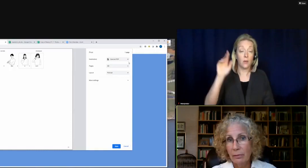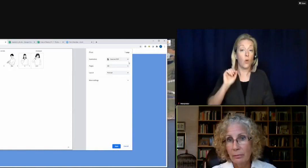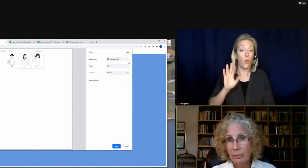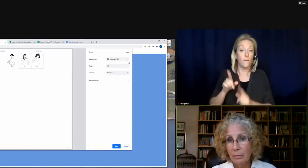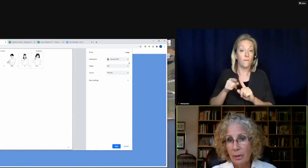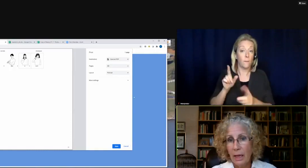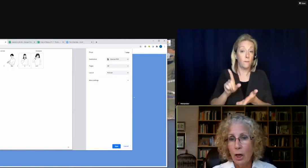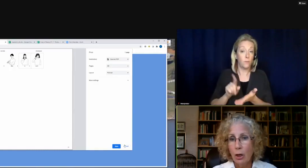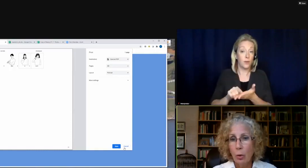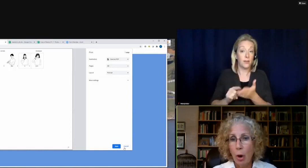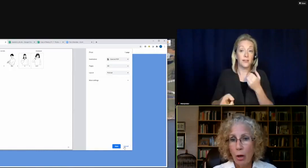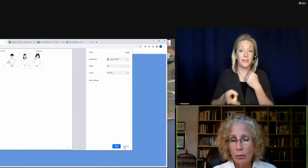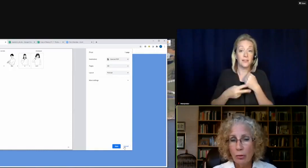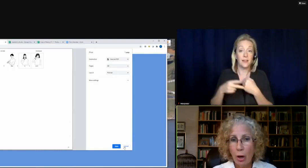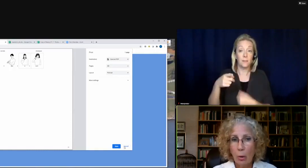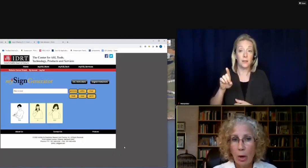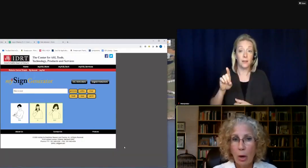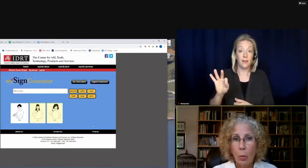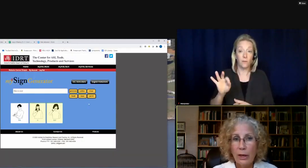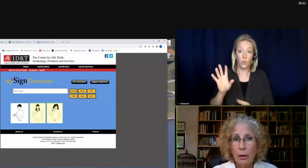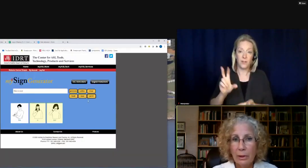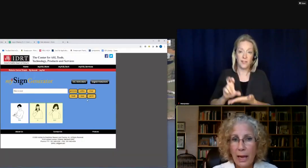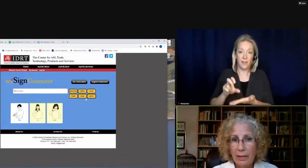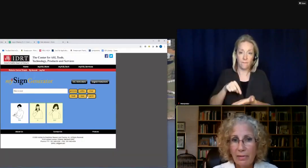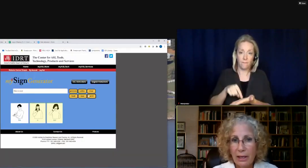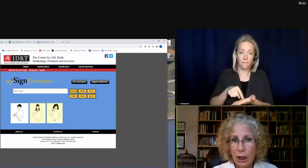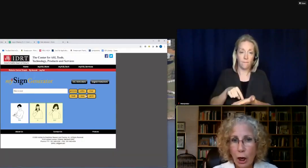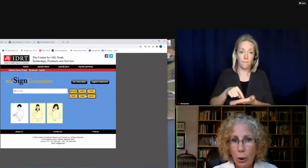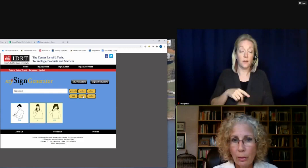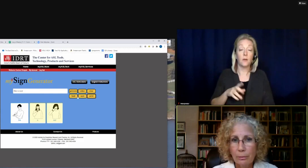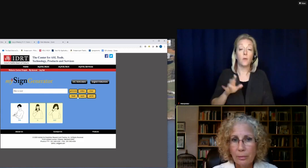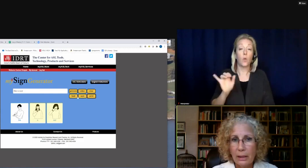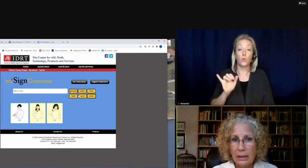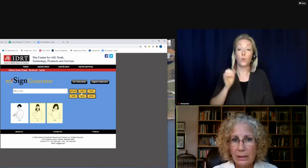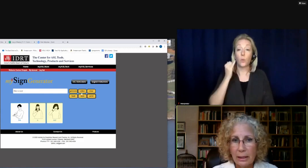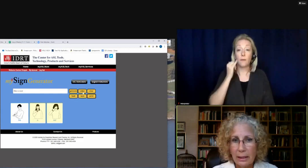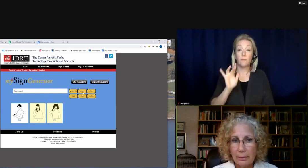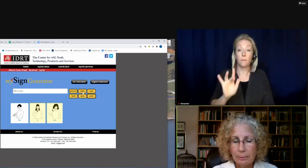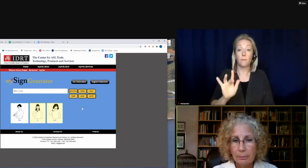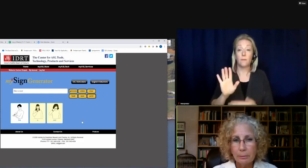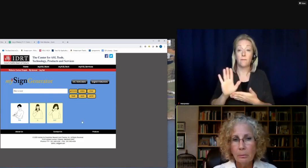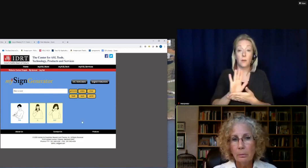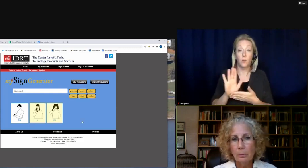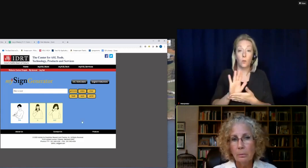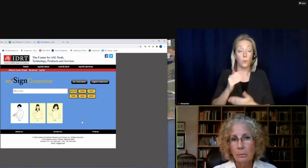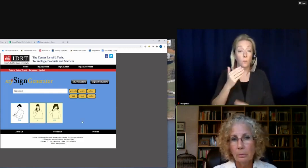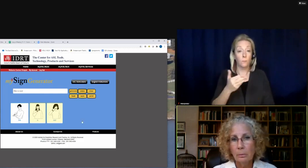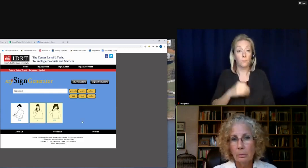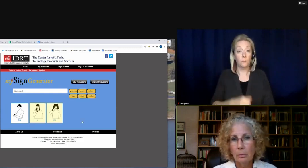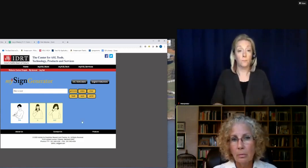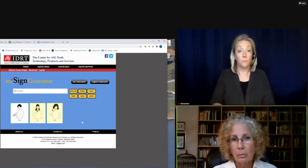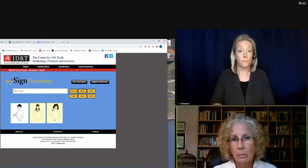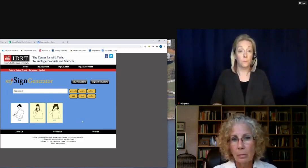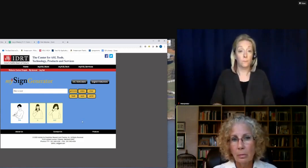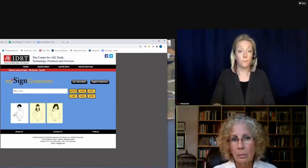PDF. Okay. You also, when you play the video, let's see.